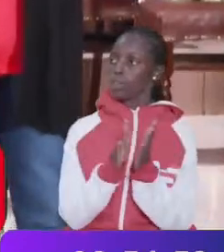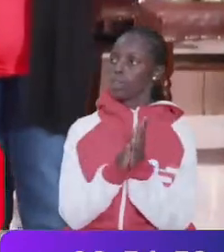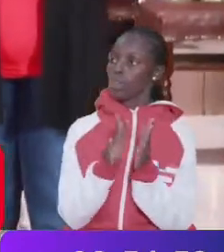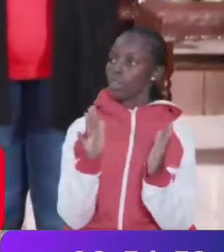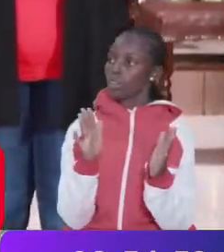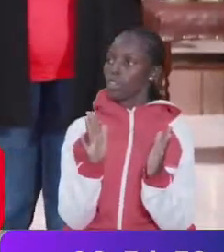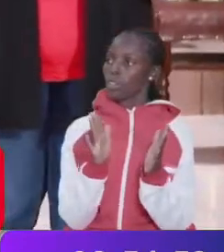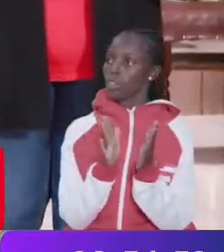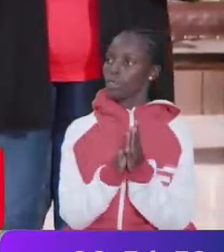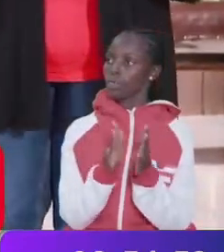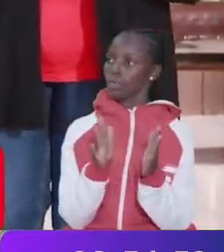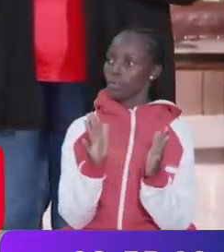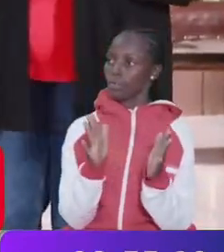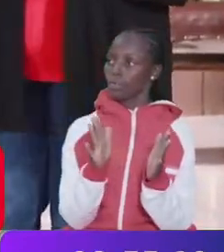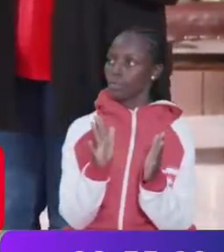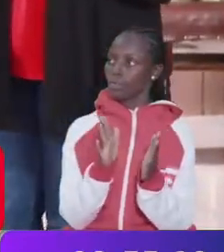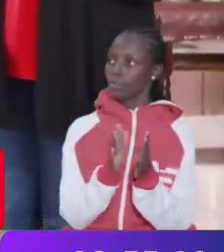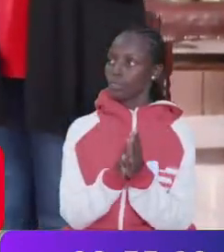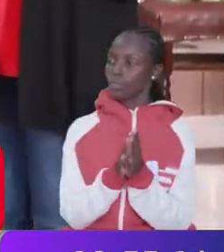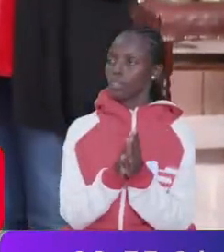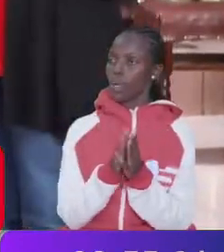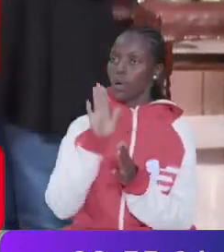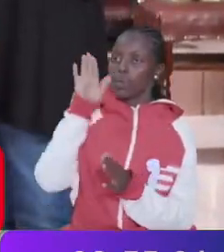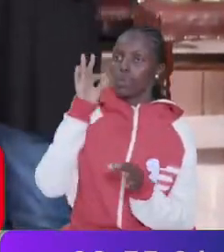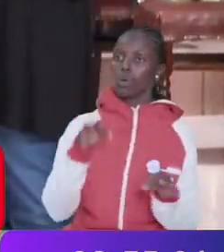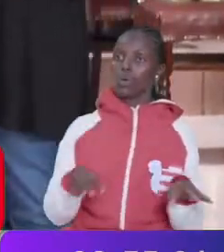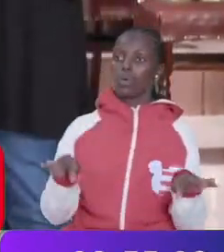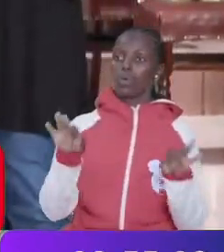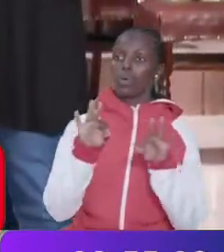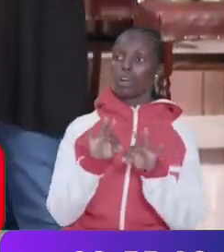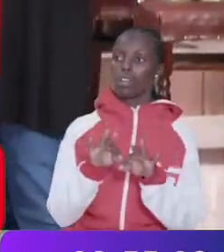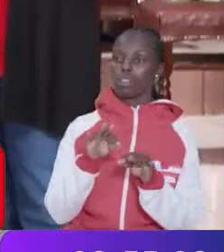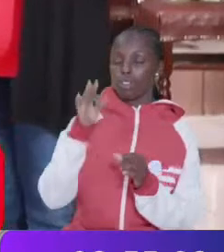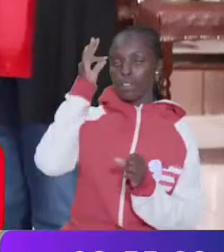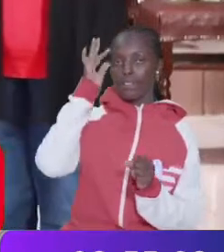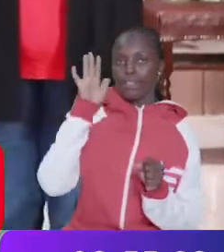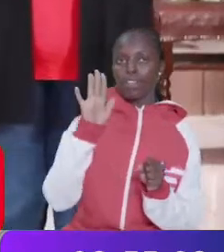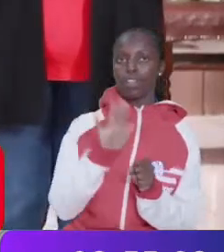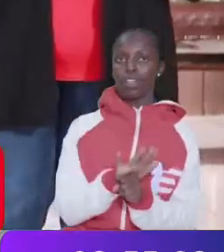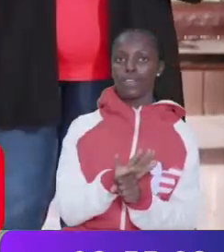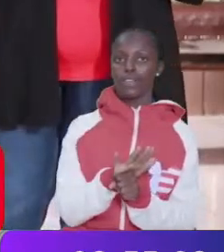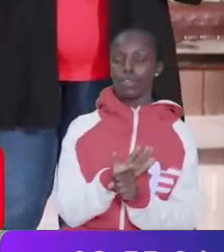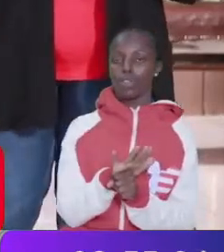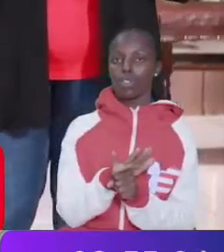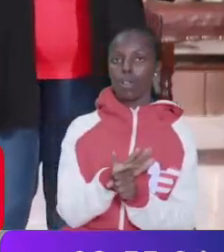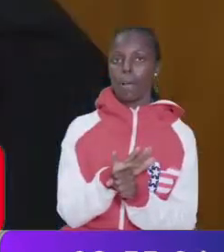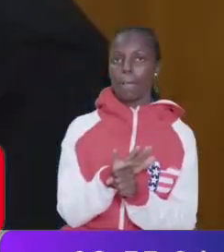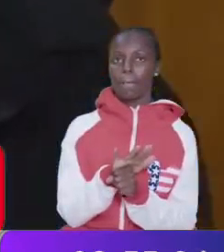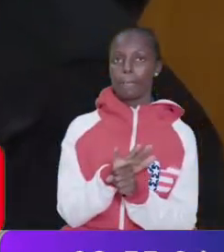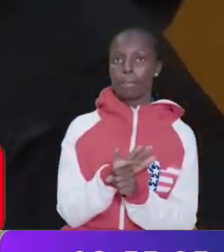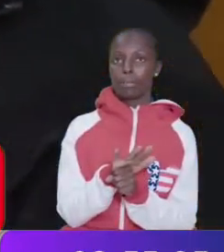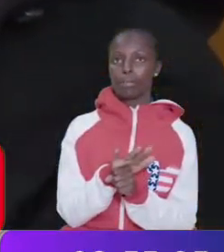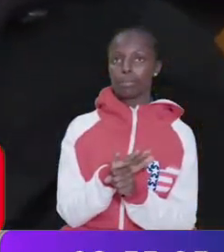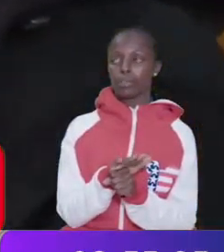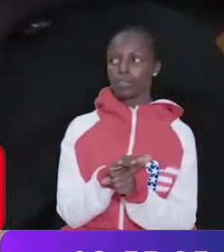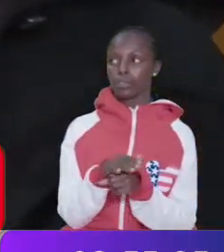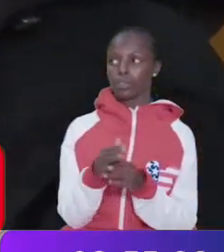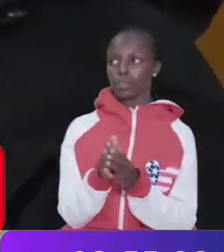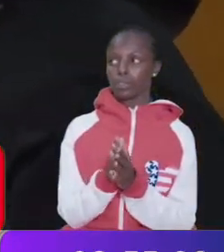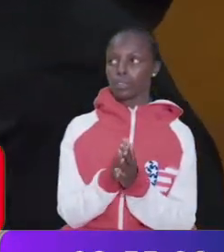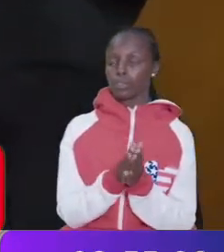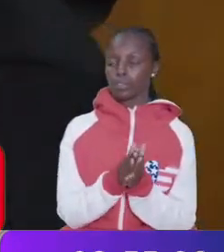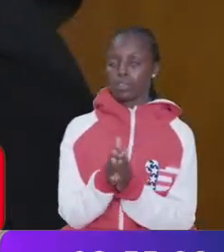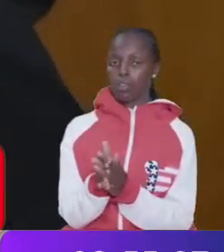worthy, Jehovah, Lord, God Almighty. You are worthy. You are faithful. Great is thy faithfulness, O Lord, my Father.